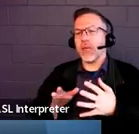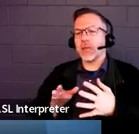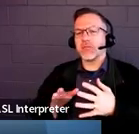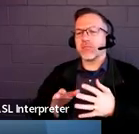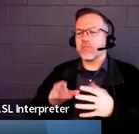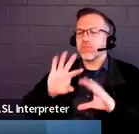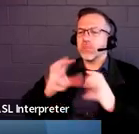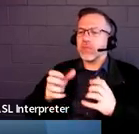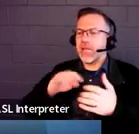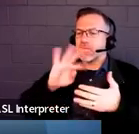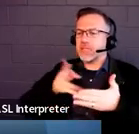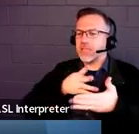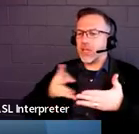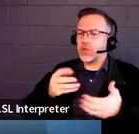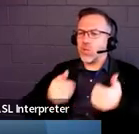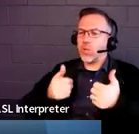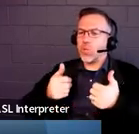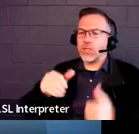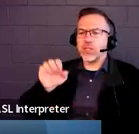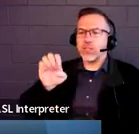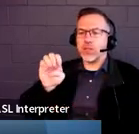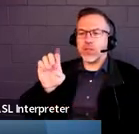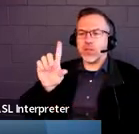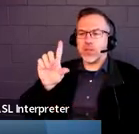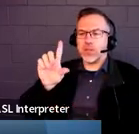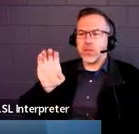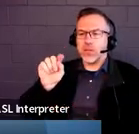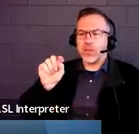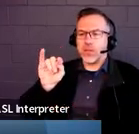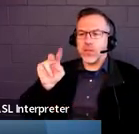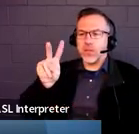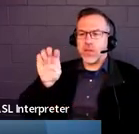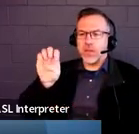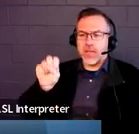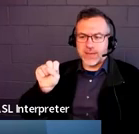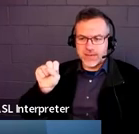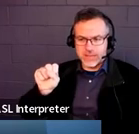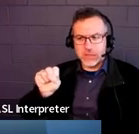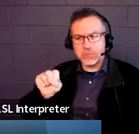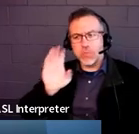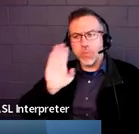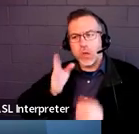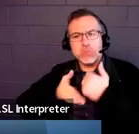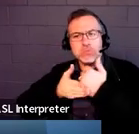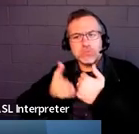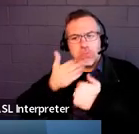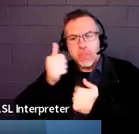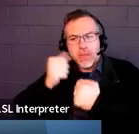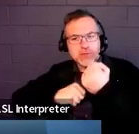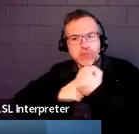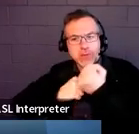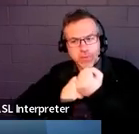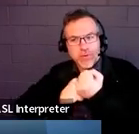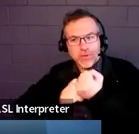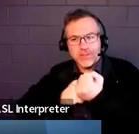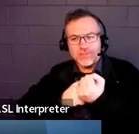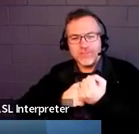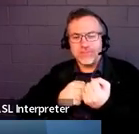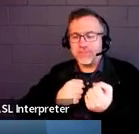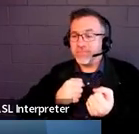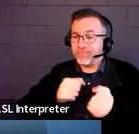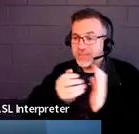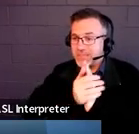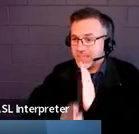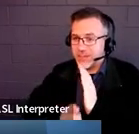see which electives would best support the development of skills that the student have, through the